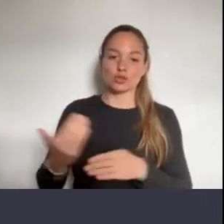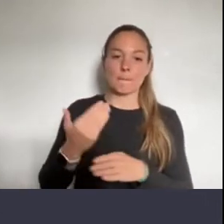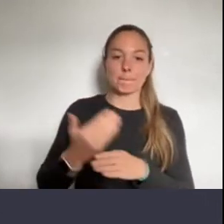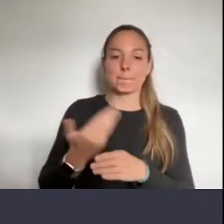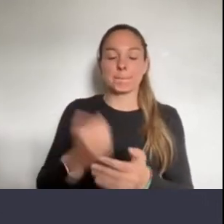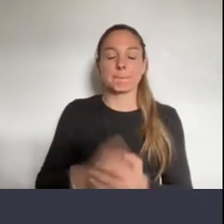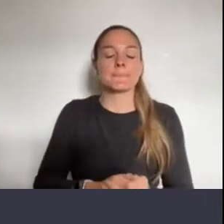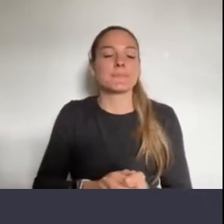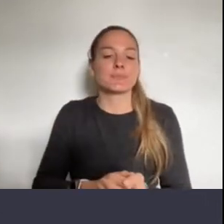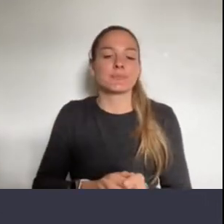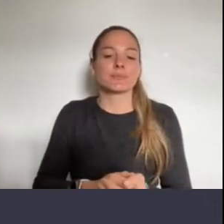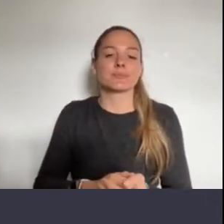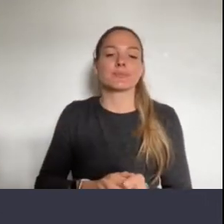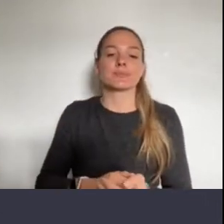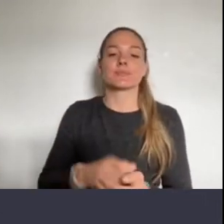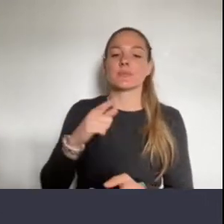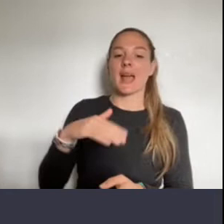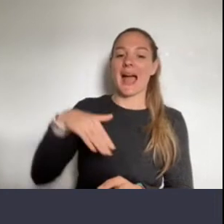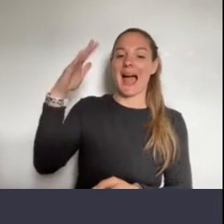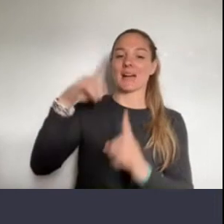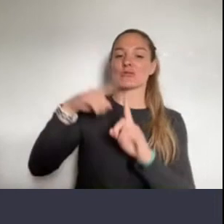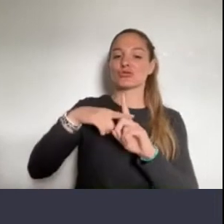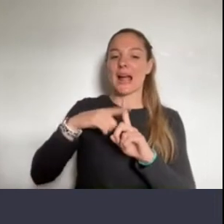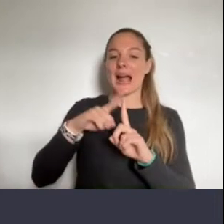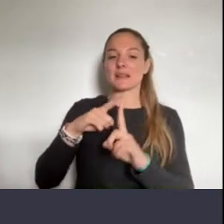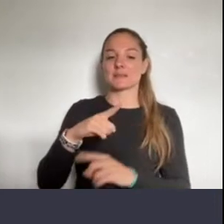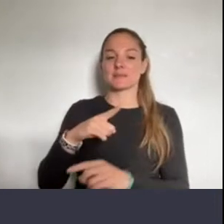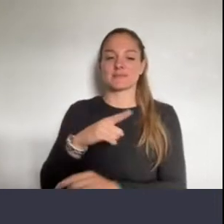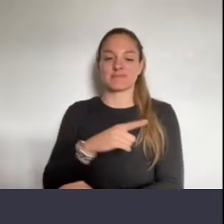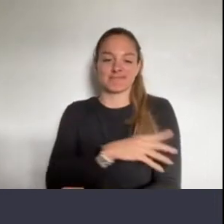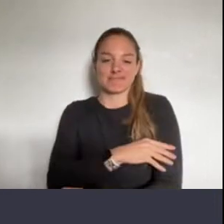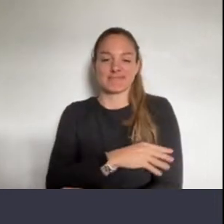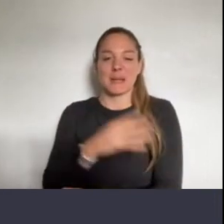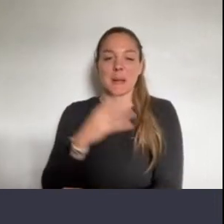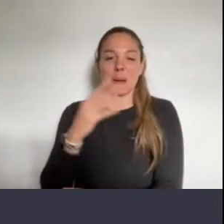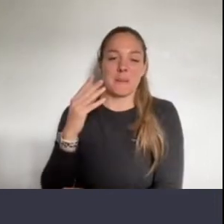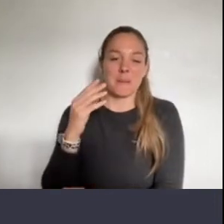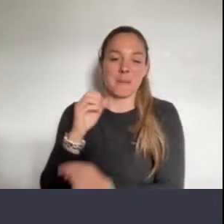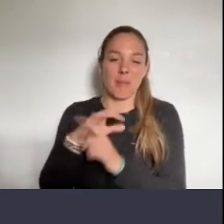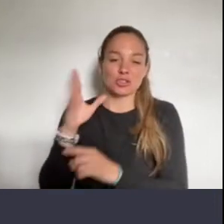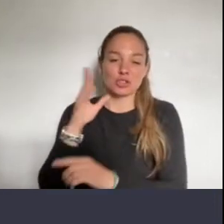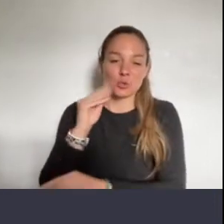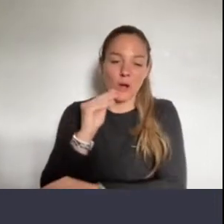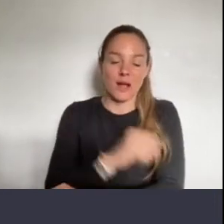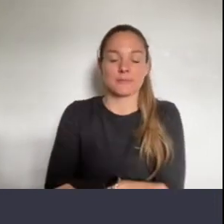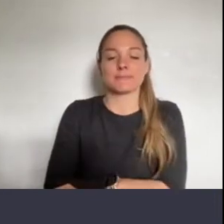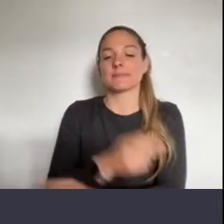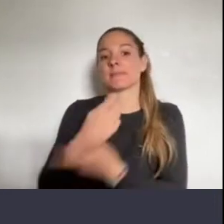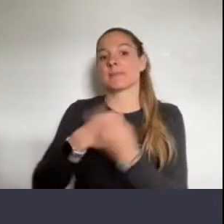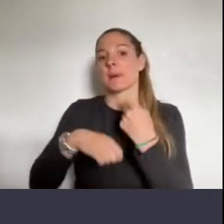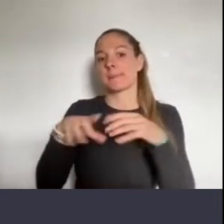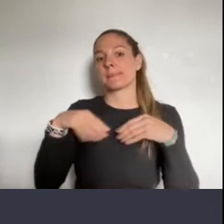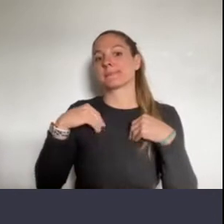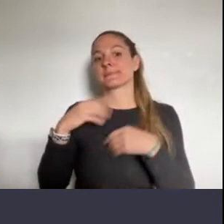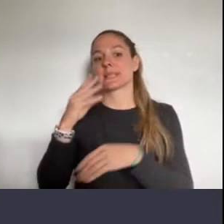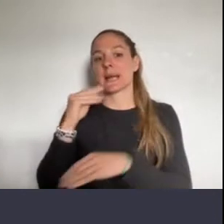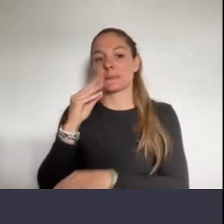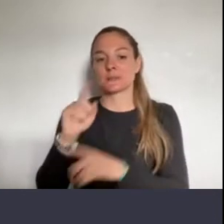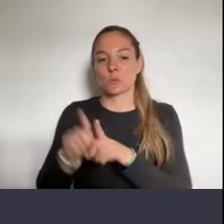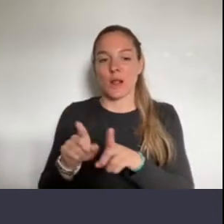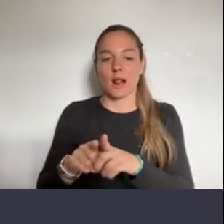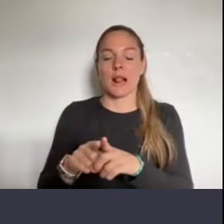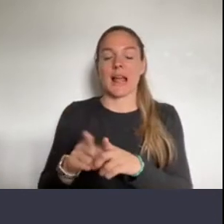sugar, and you're twice as likely to have undiagnosed diabetes. And there's also an increased risk of falls in older